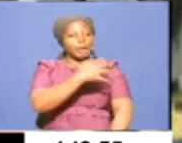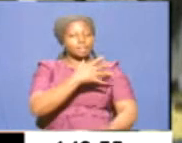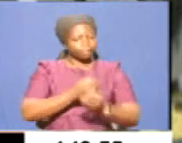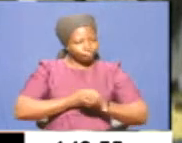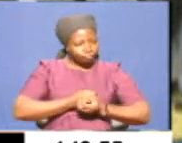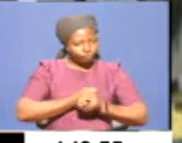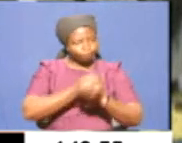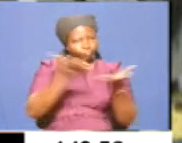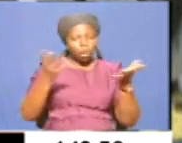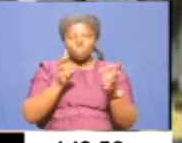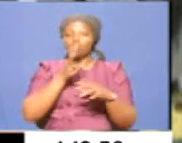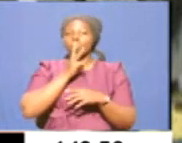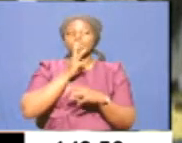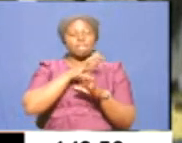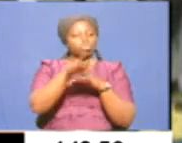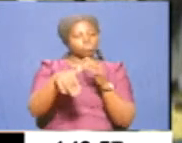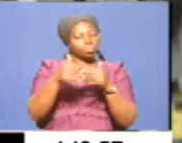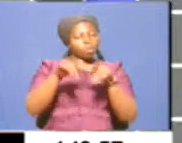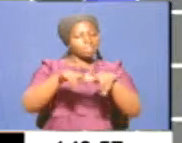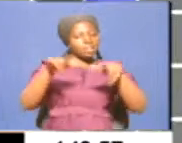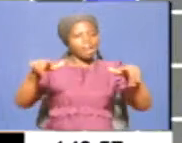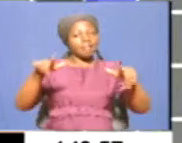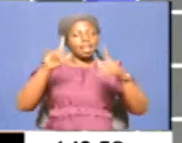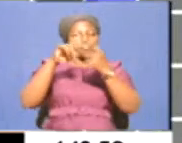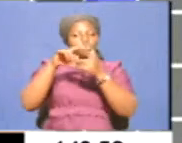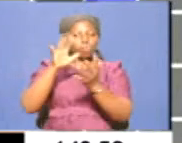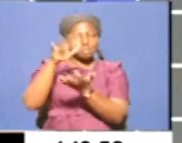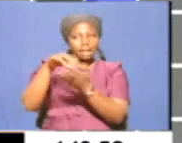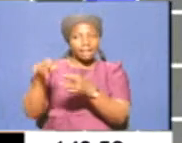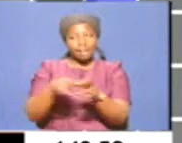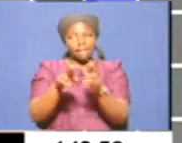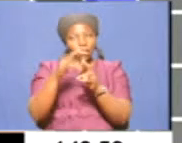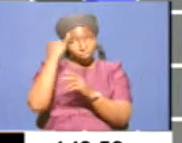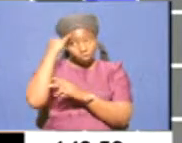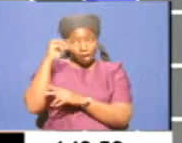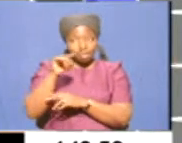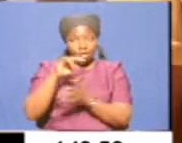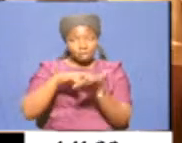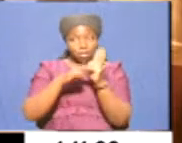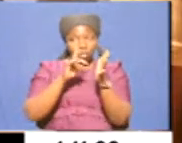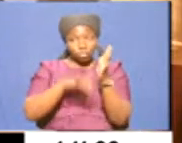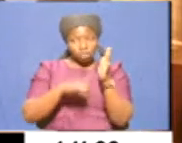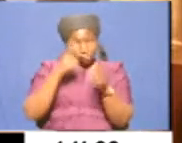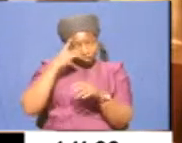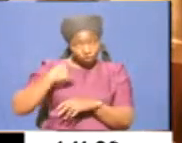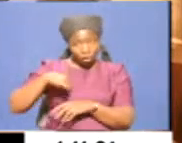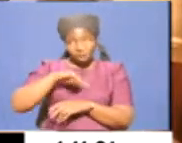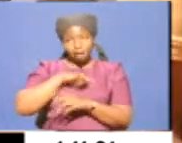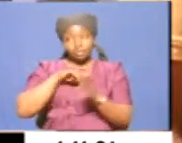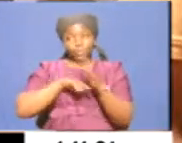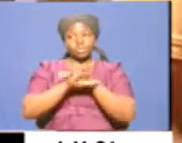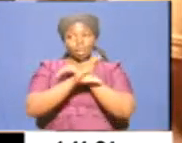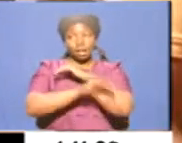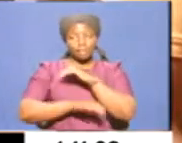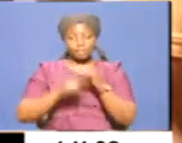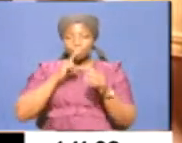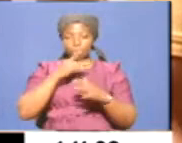And you imagine what that will mean to all of us in this country. So, Mheshimiwa Ntwiga, and senators